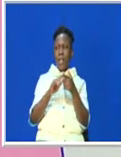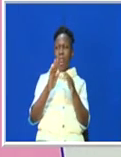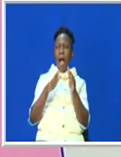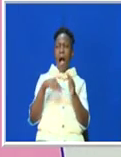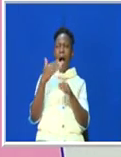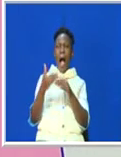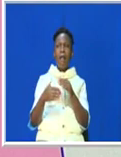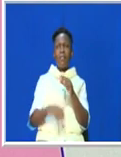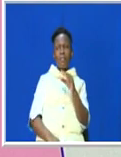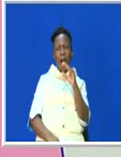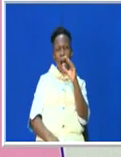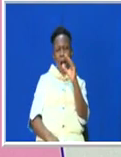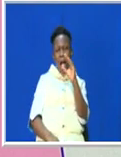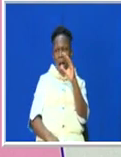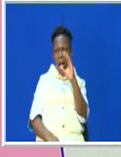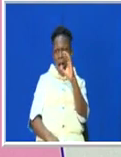the blue strip?